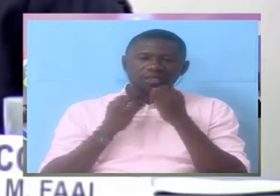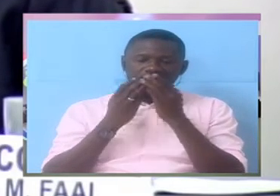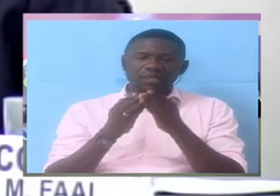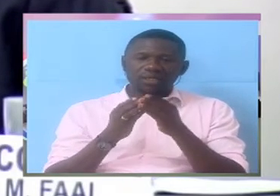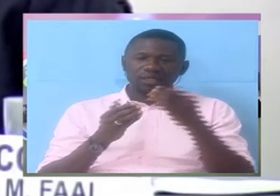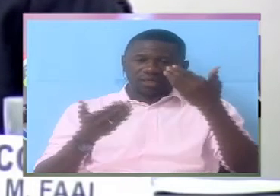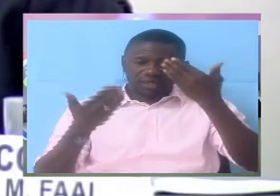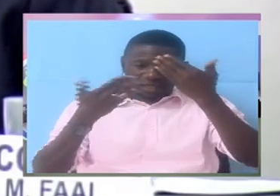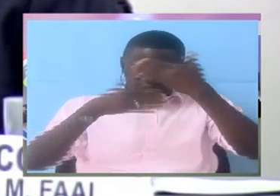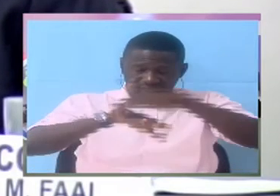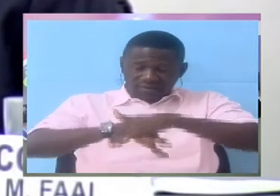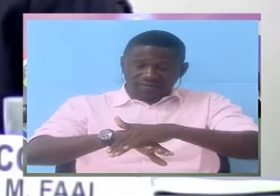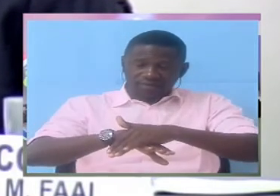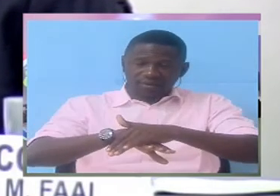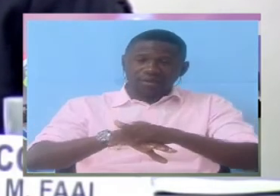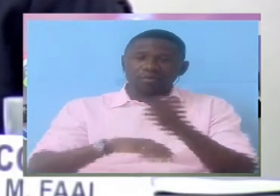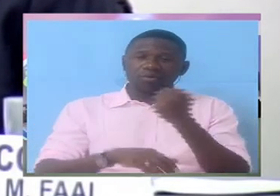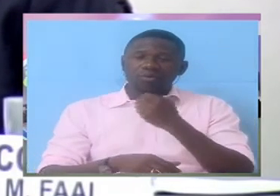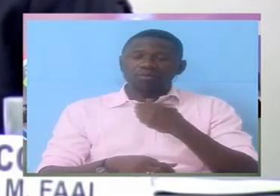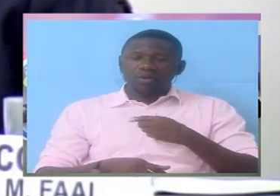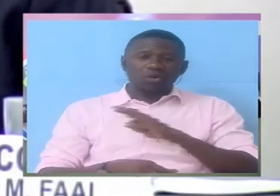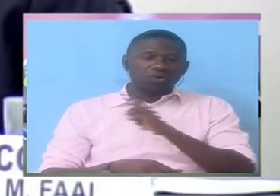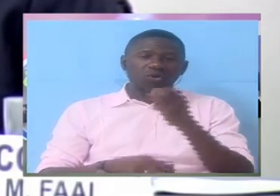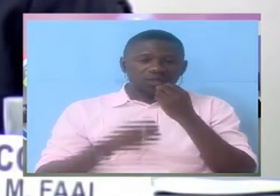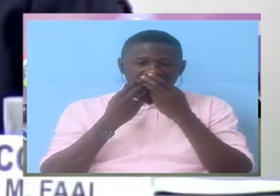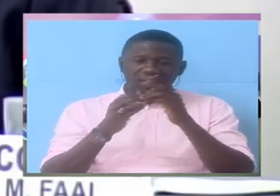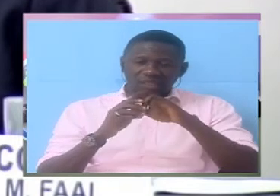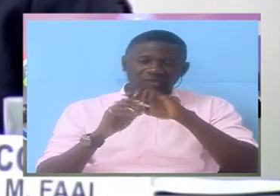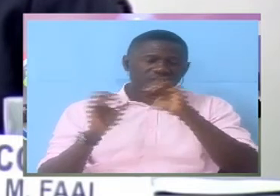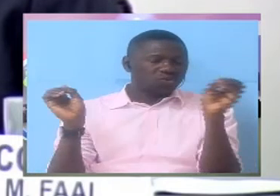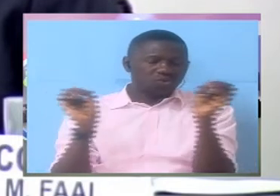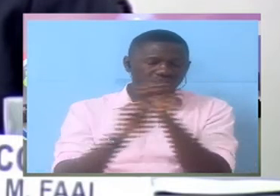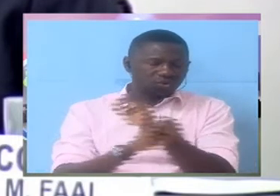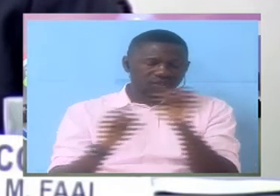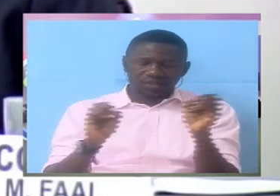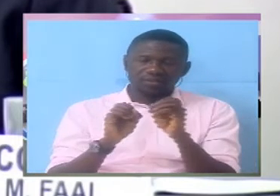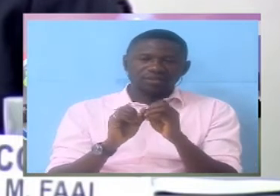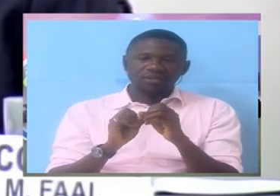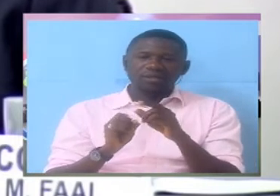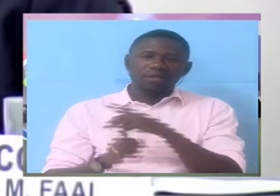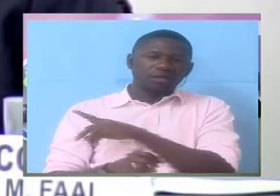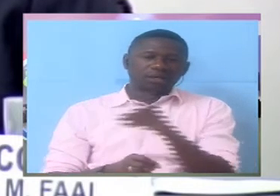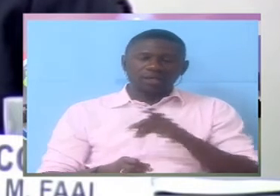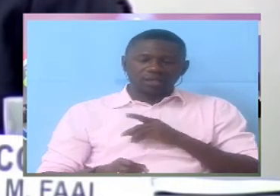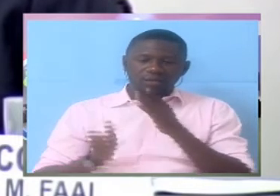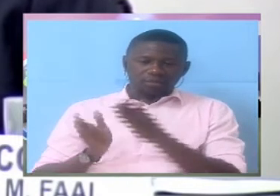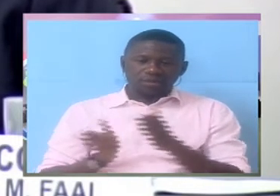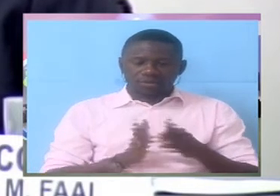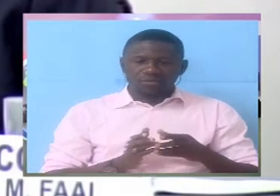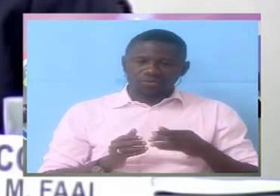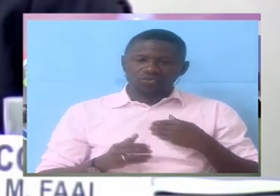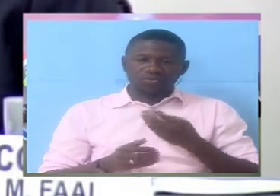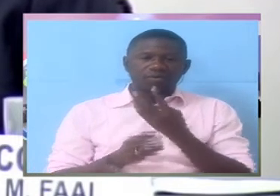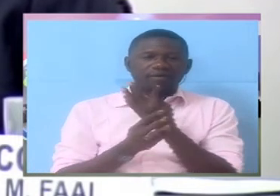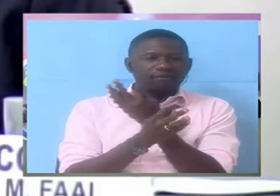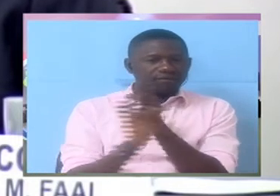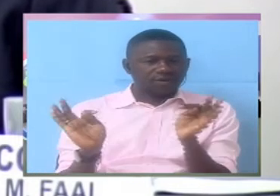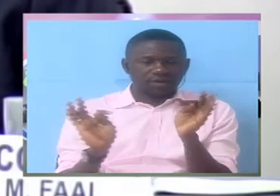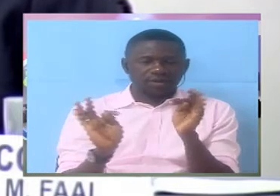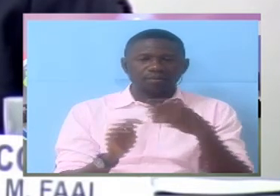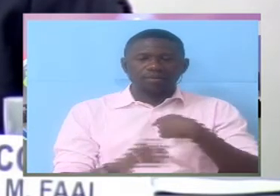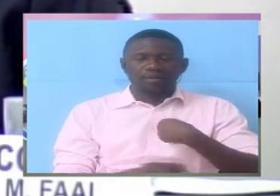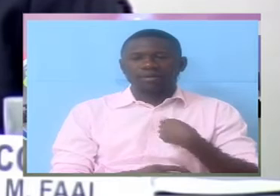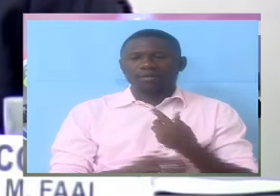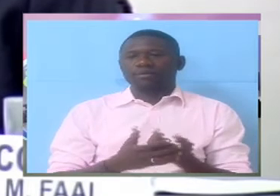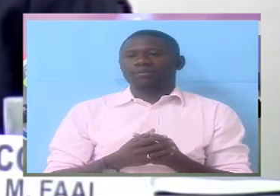I did not say anything, they planned to release me. Katunga mamfemfo tumalamena mamfemfo inata na nyim hamosora pur